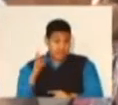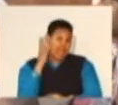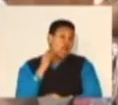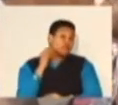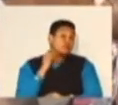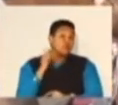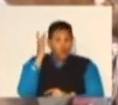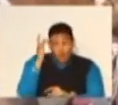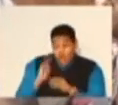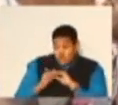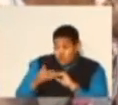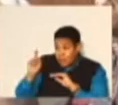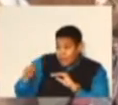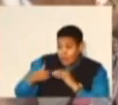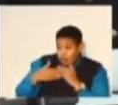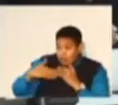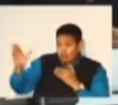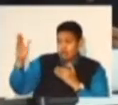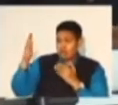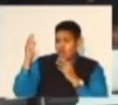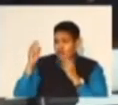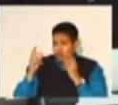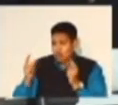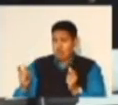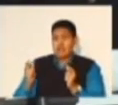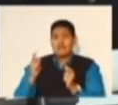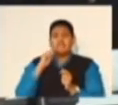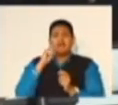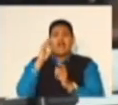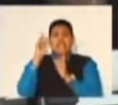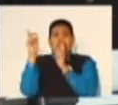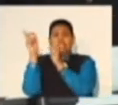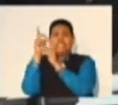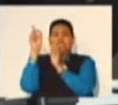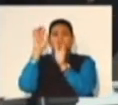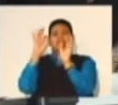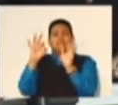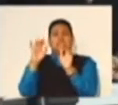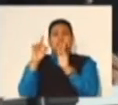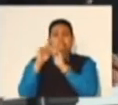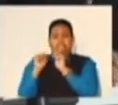why Jamaica must move to a fixed election date.